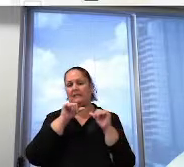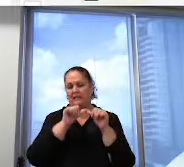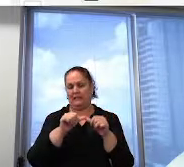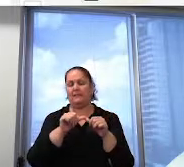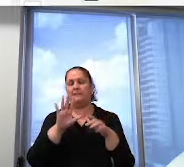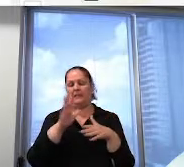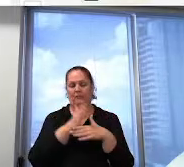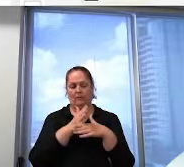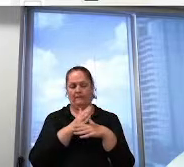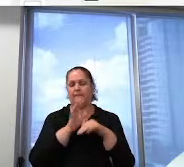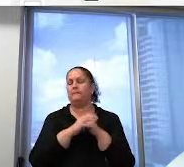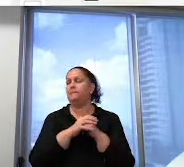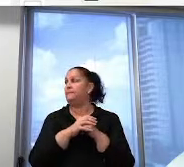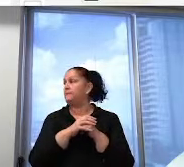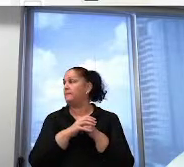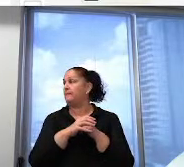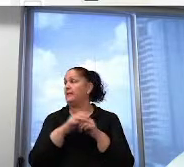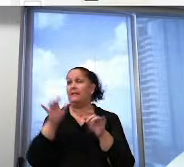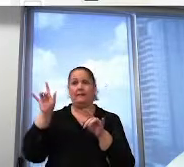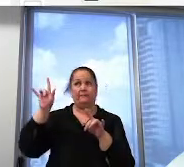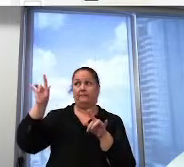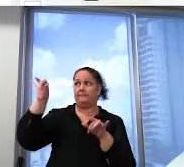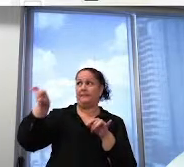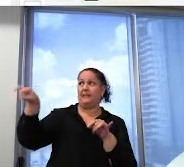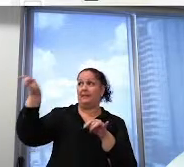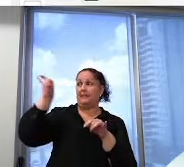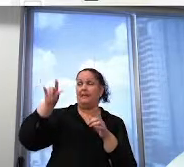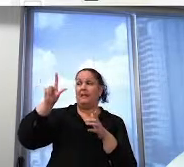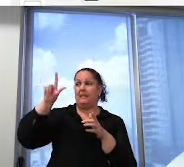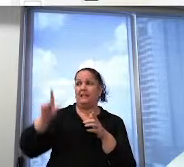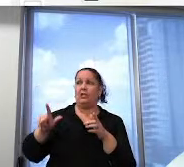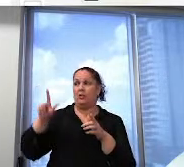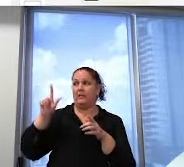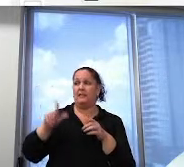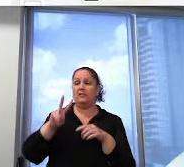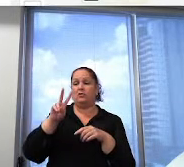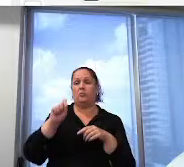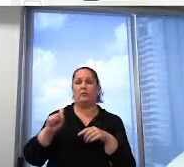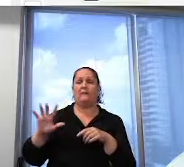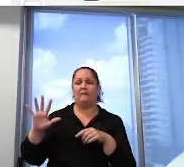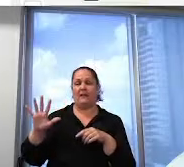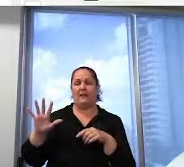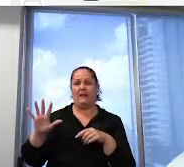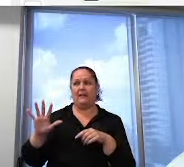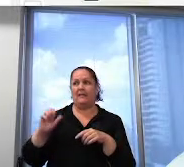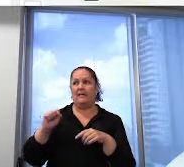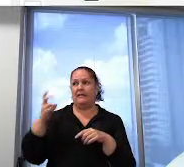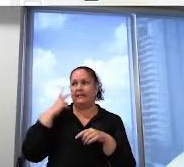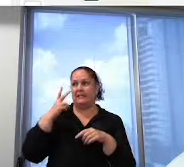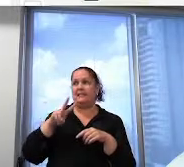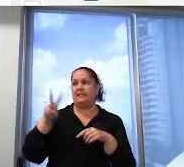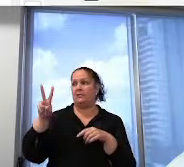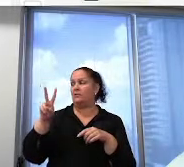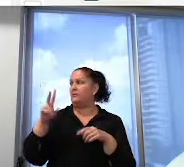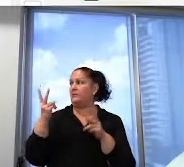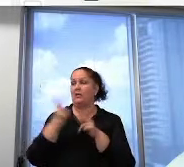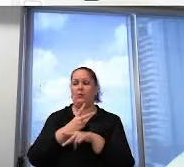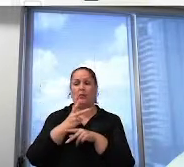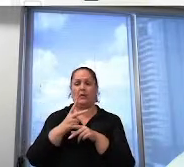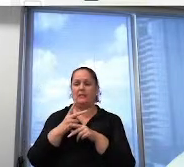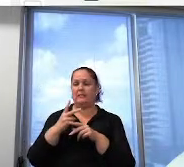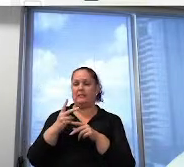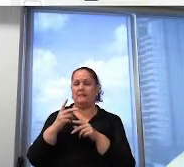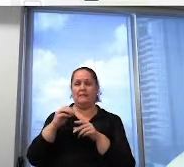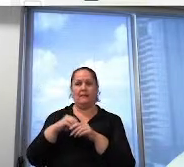and the duration for each one of them, the industry, the lowest rank is 2.5. So they see 2.5. This is the